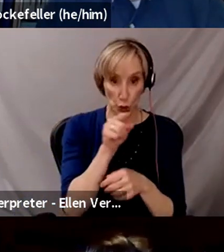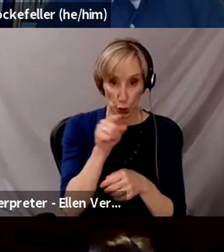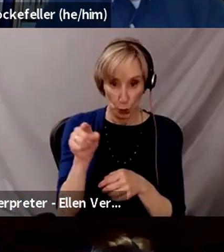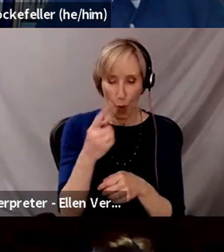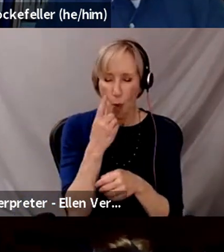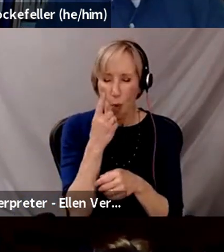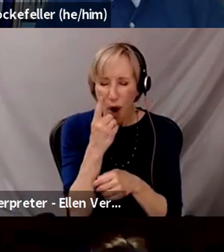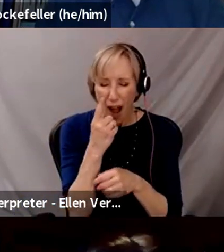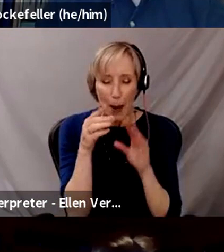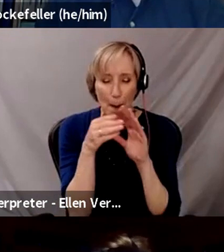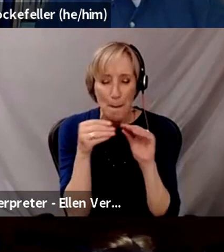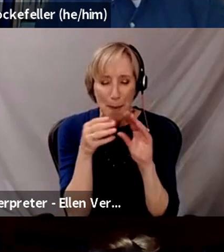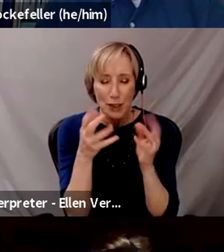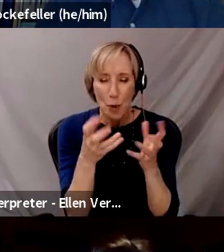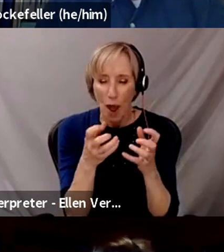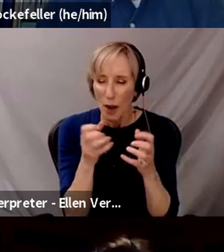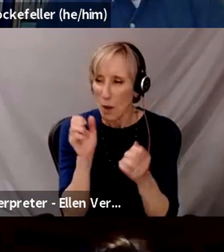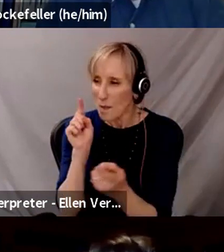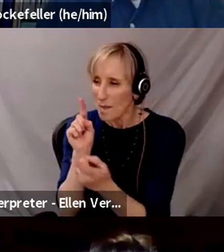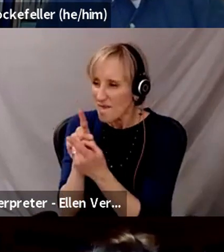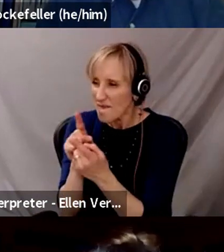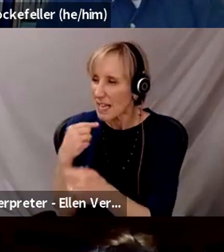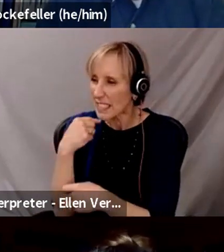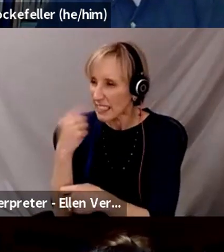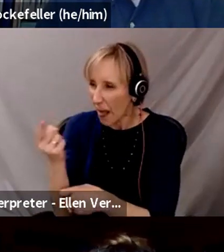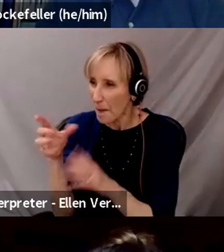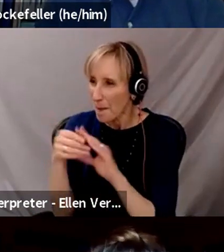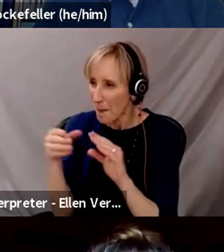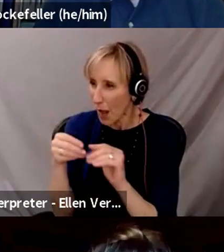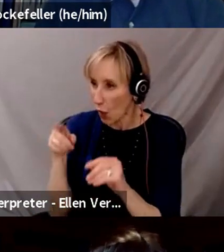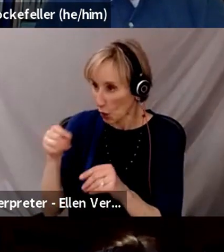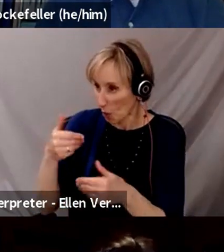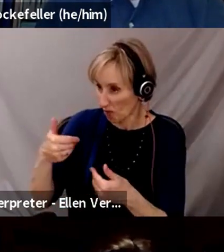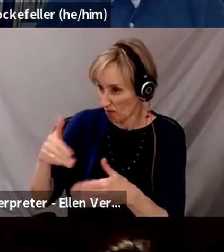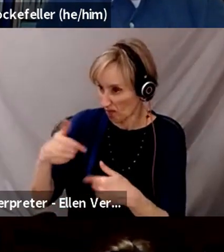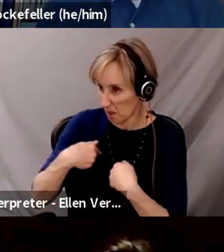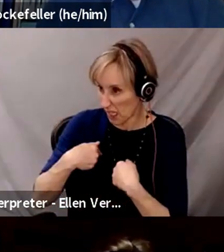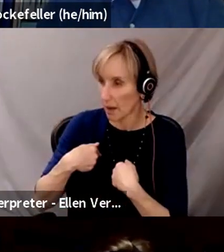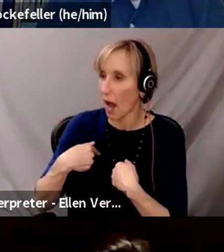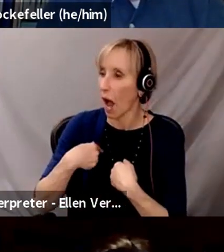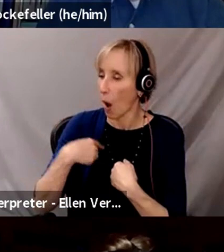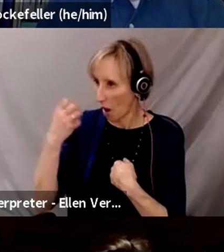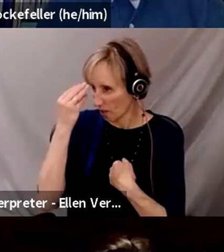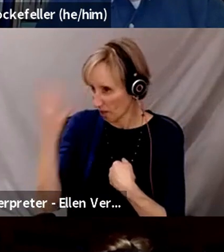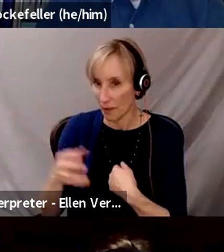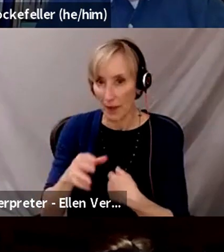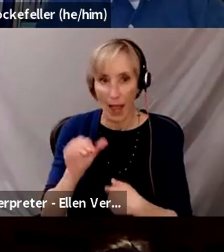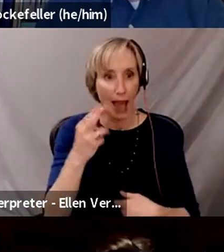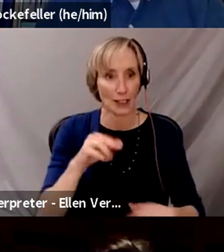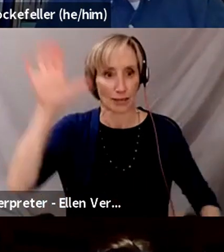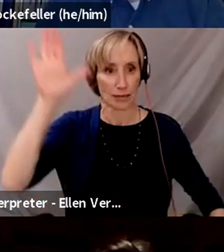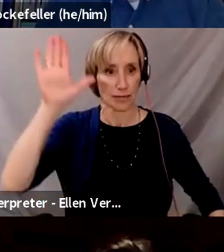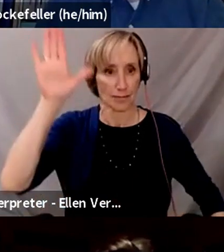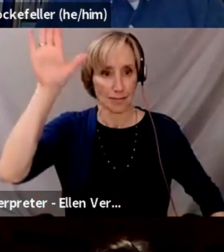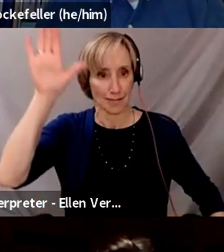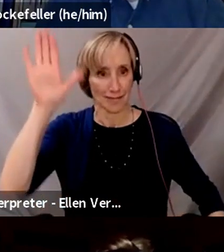So what is one message that you would like to offer those who have othered you? Ashley, did you have your hand up right away? I did. And it's funny, I'm laughing because I think